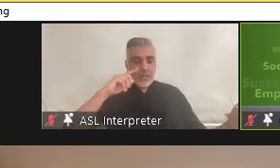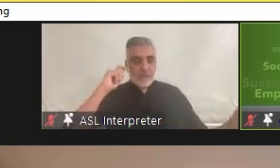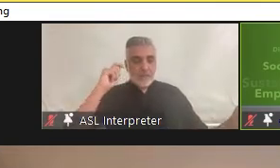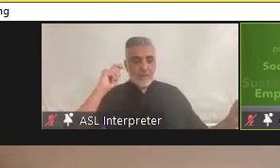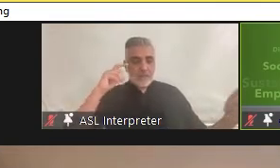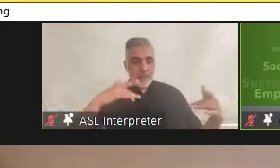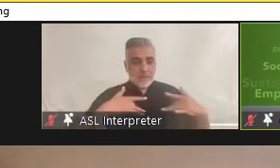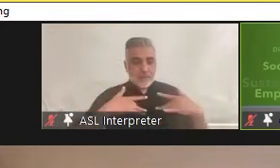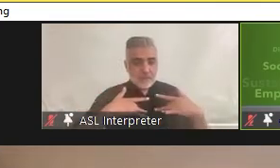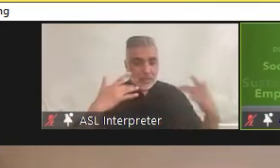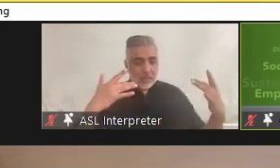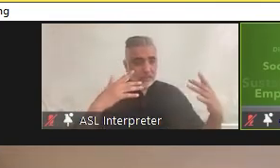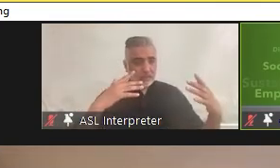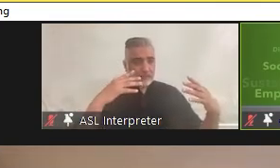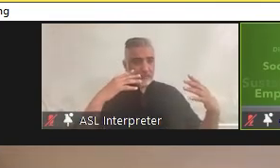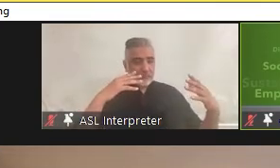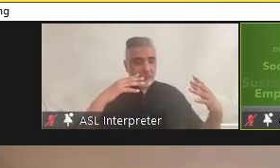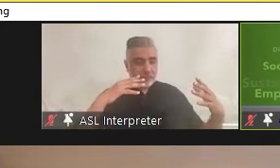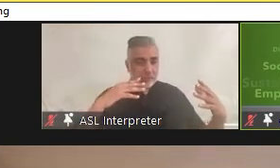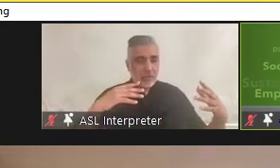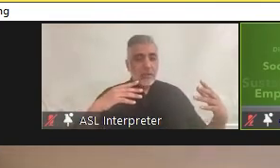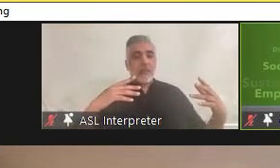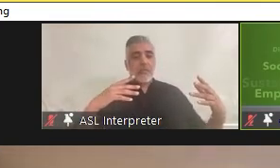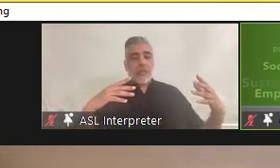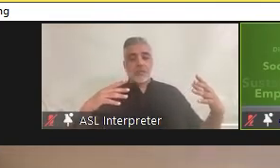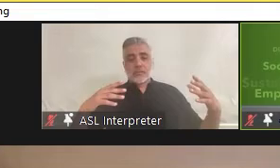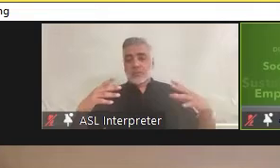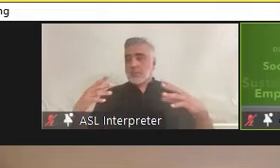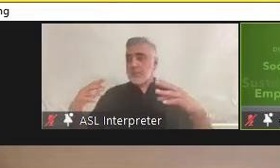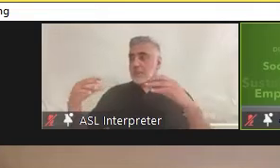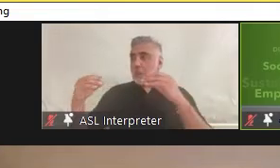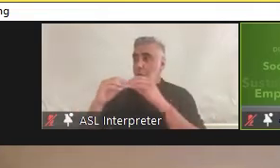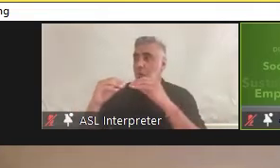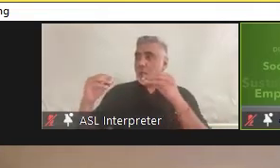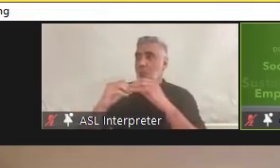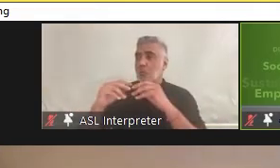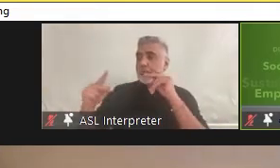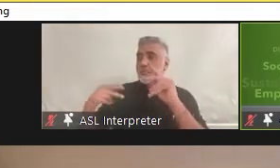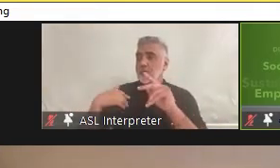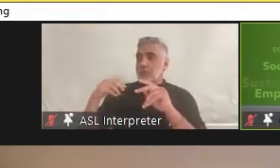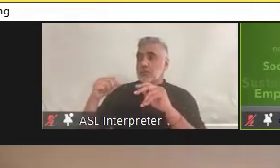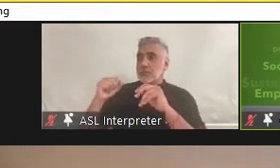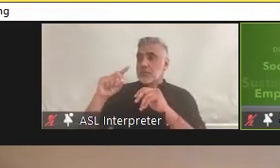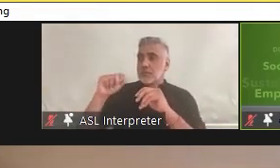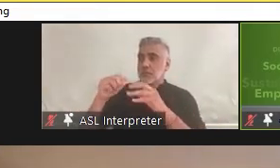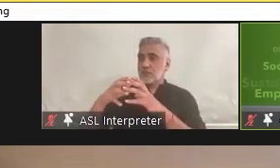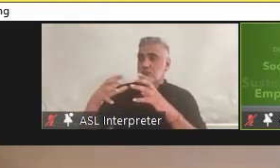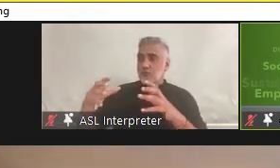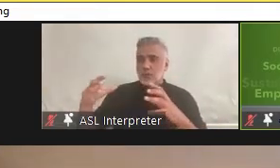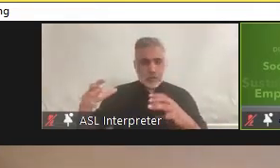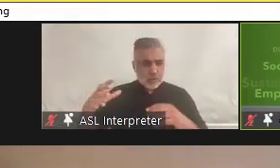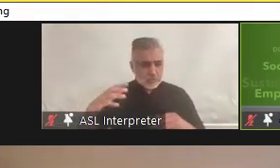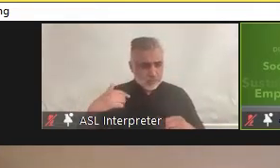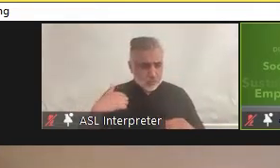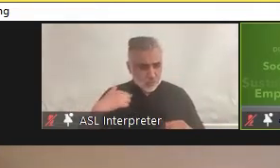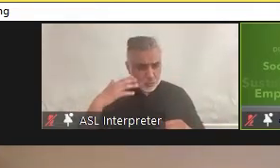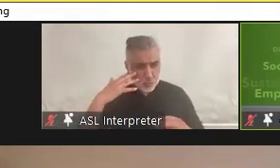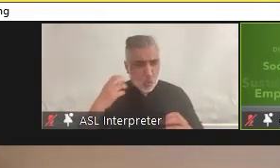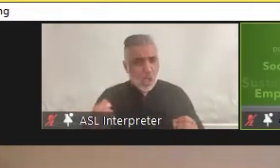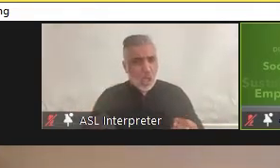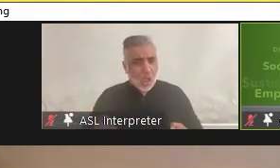it. That's grown the base of people with disabilities. But do we really know to what degree?